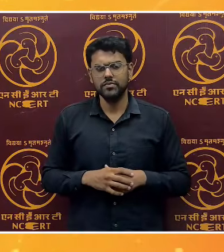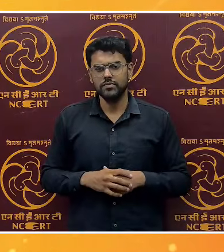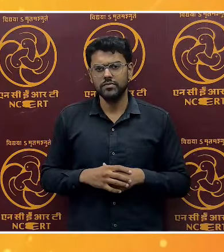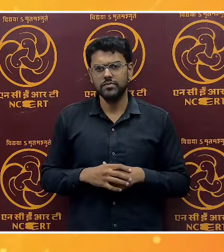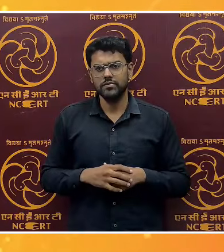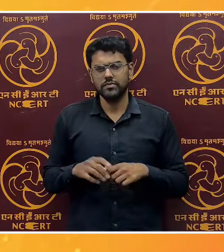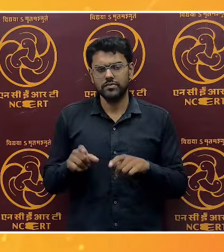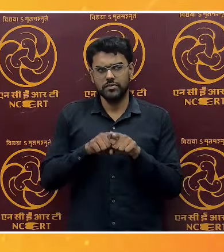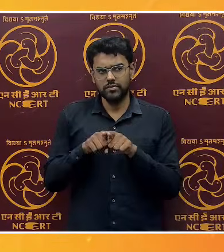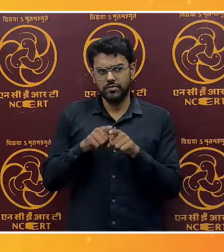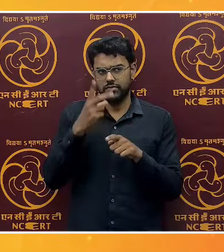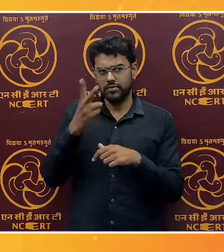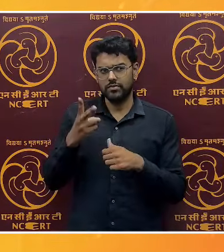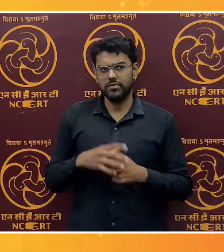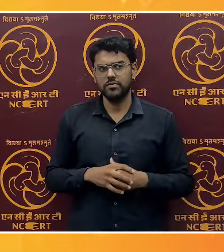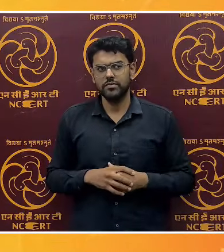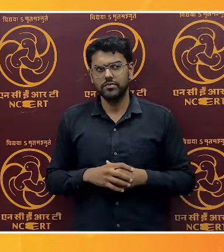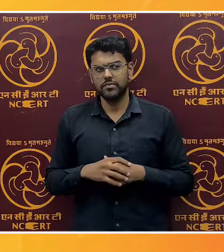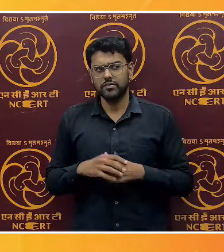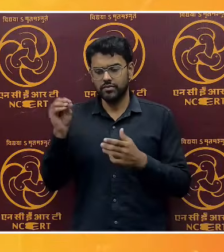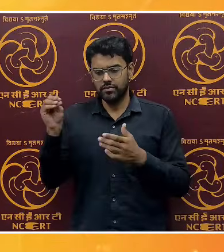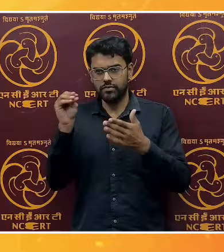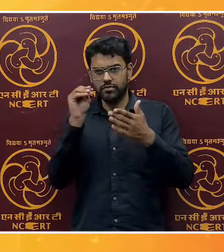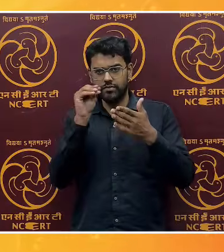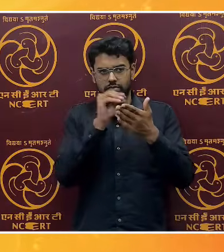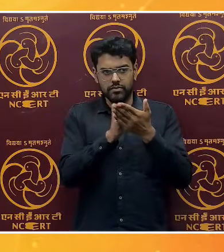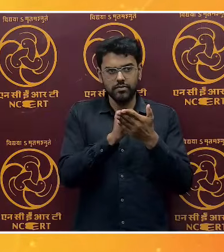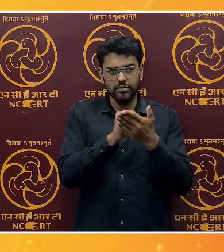just put it under the visual.